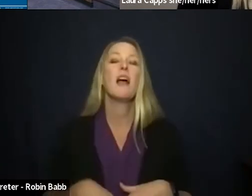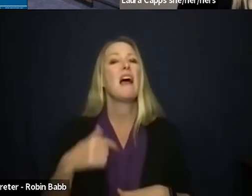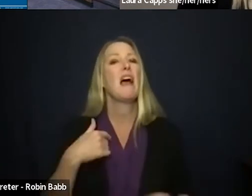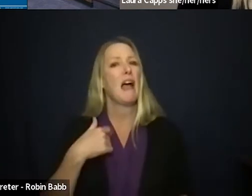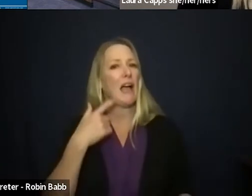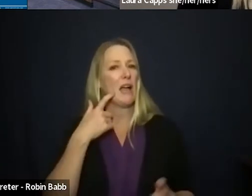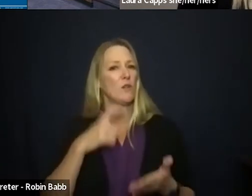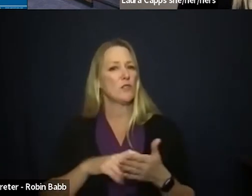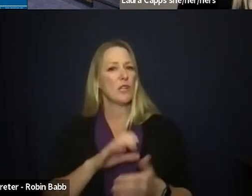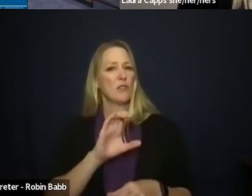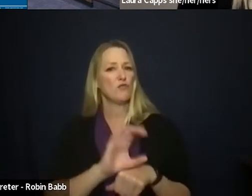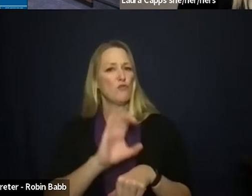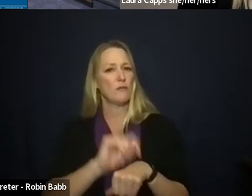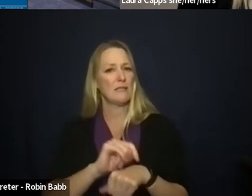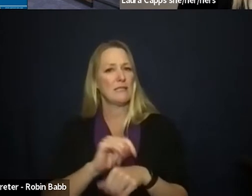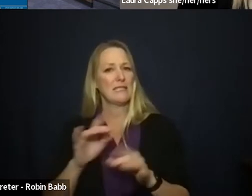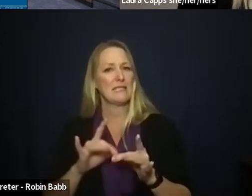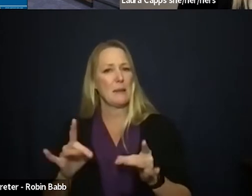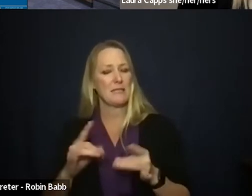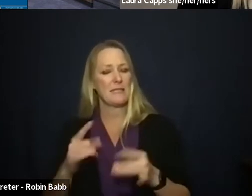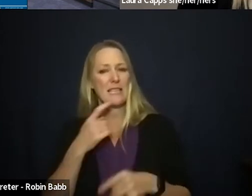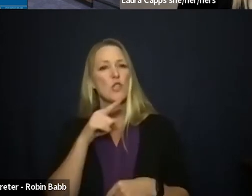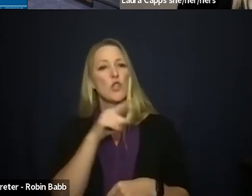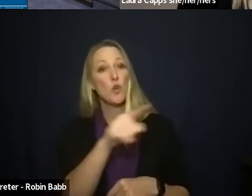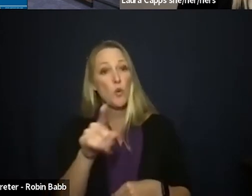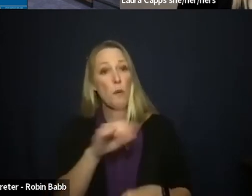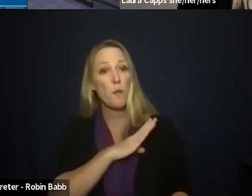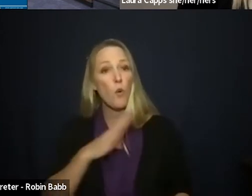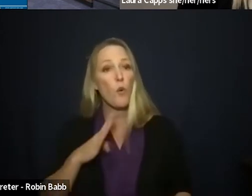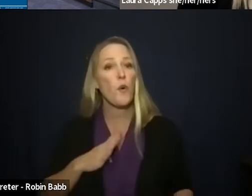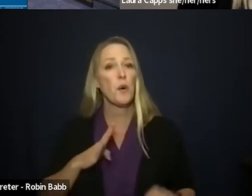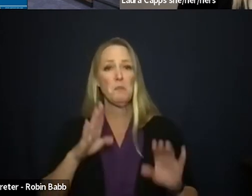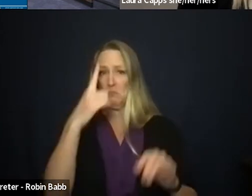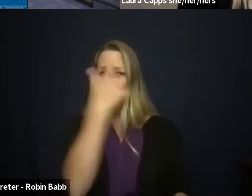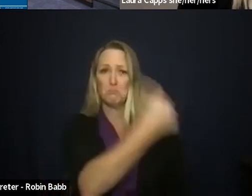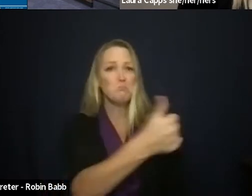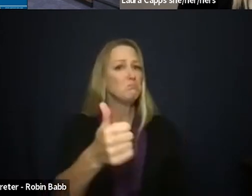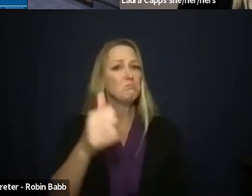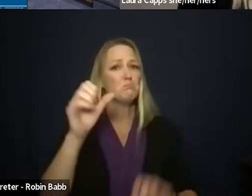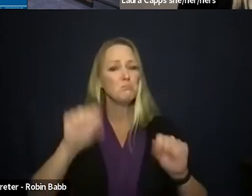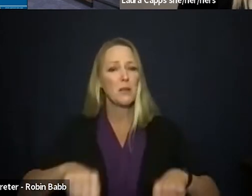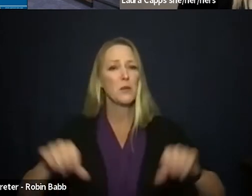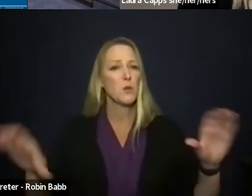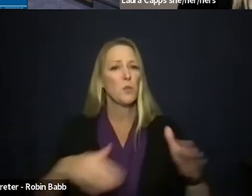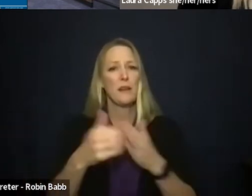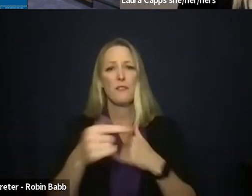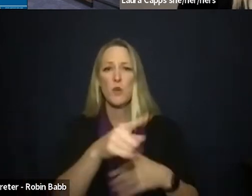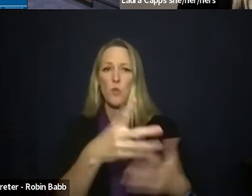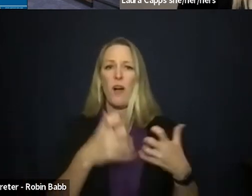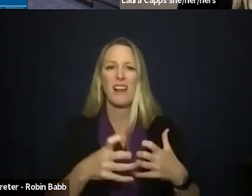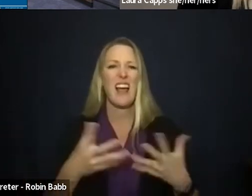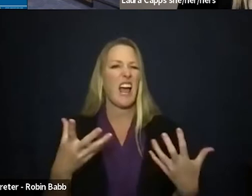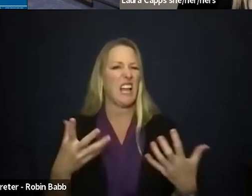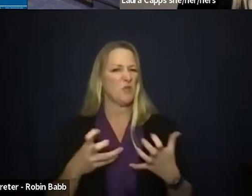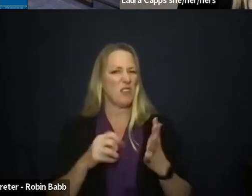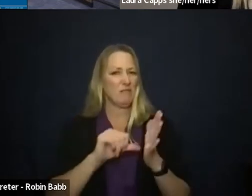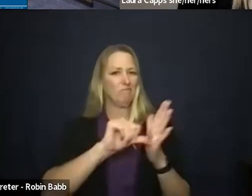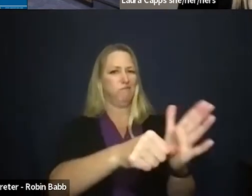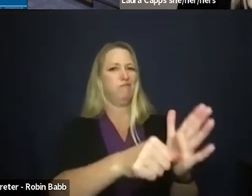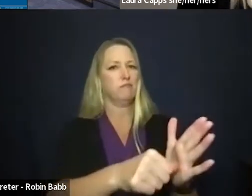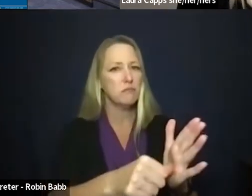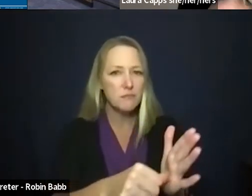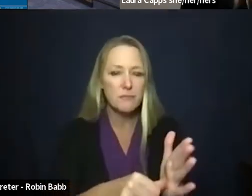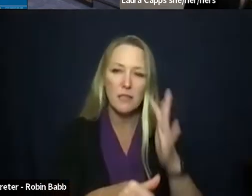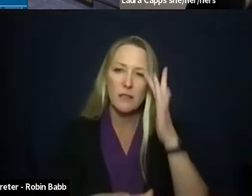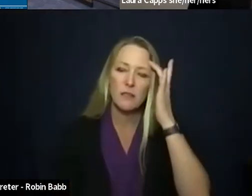consultant's statement that quote you as a board can do whatever you want and and that deserves emphasis um